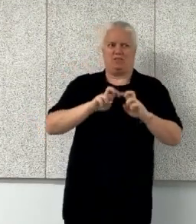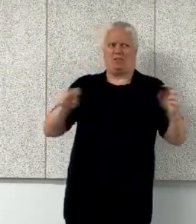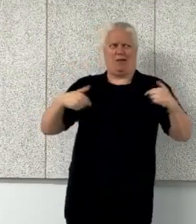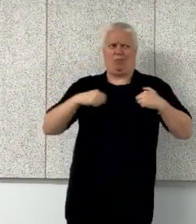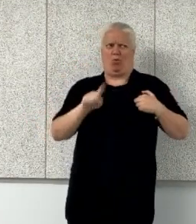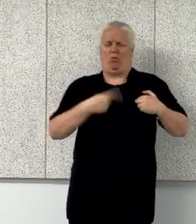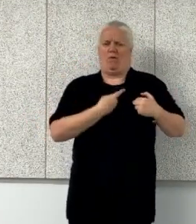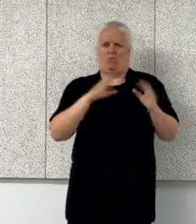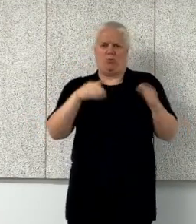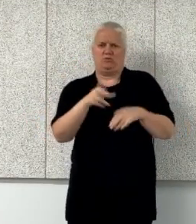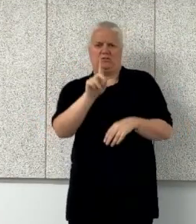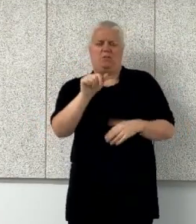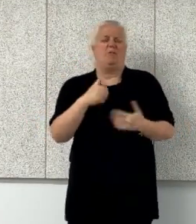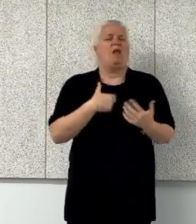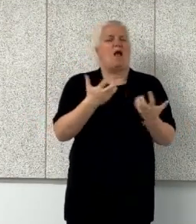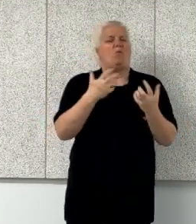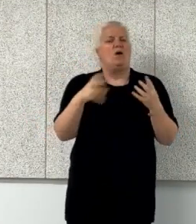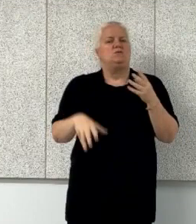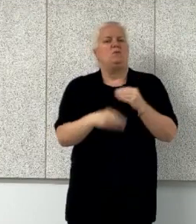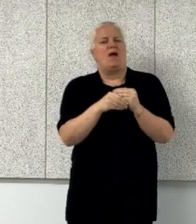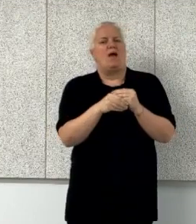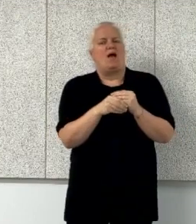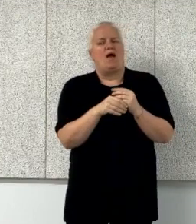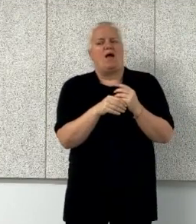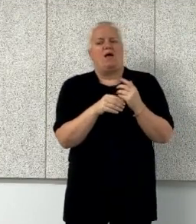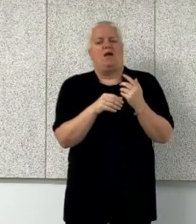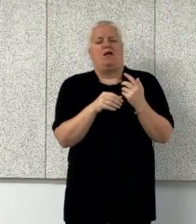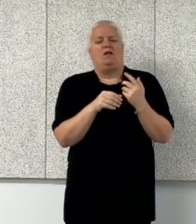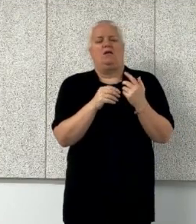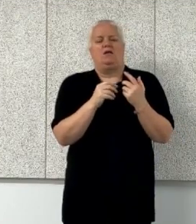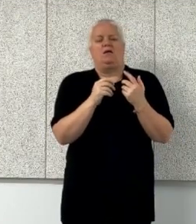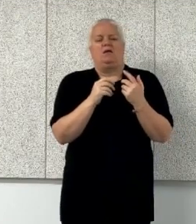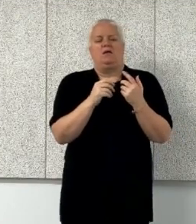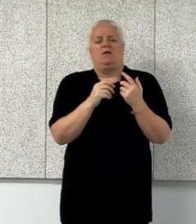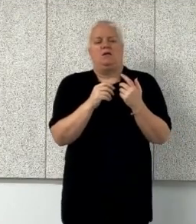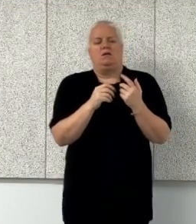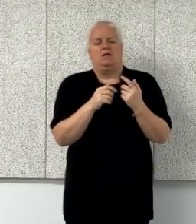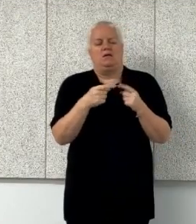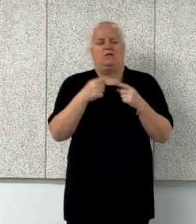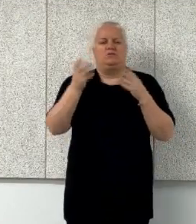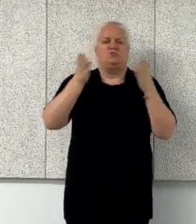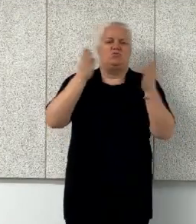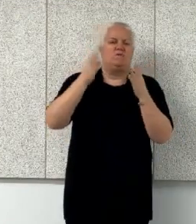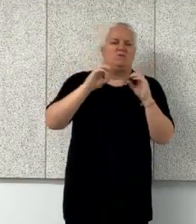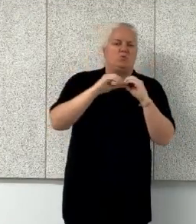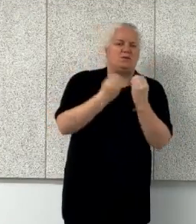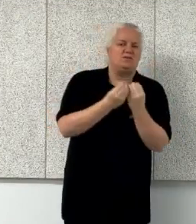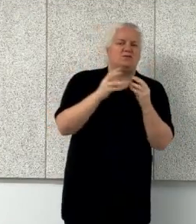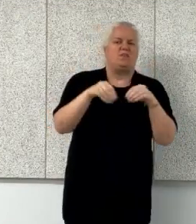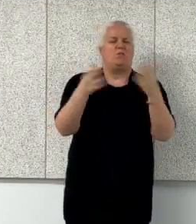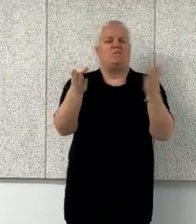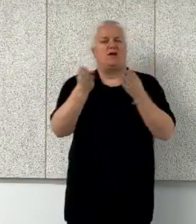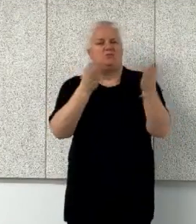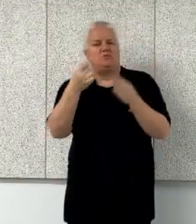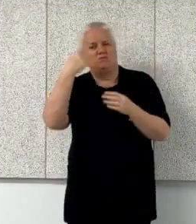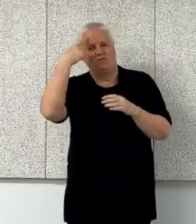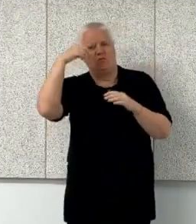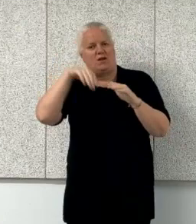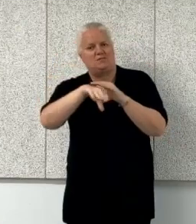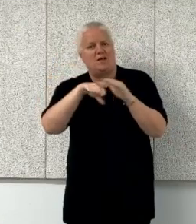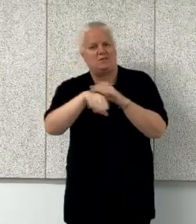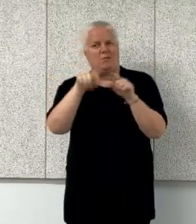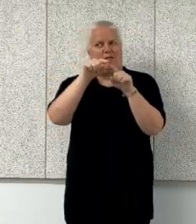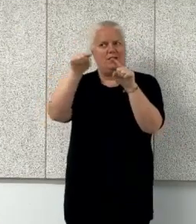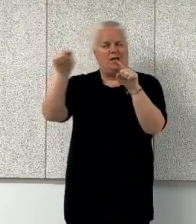But I do want to say too that, you know, especially, you know, when you're talking about like service organizations that provide services for accessibility, mm-hmm.